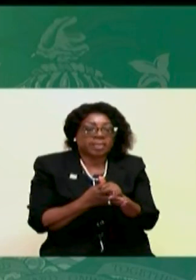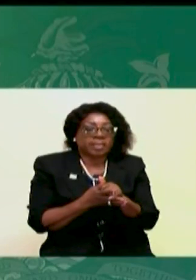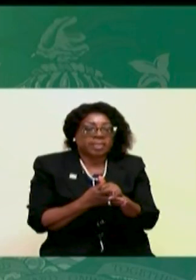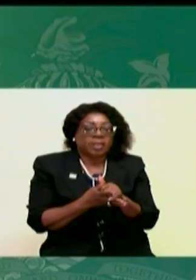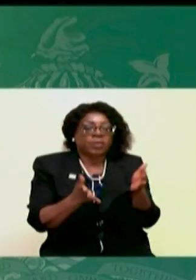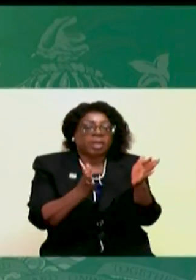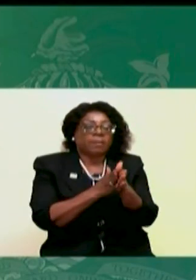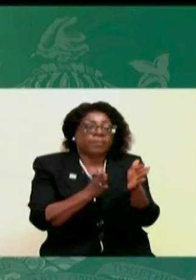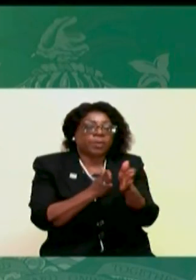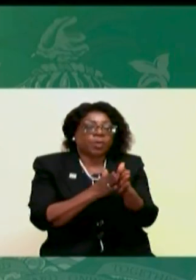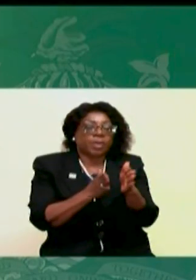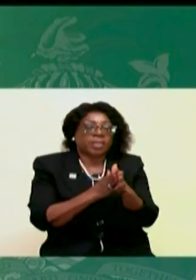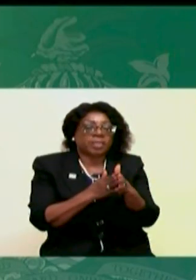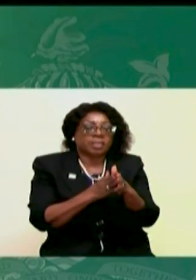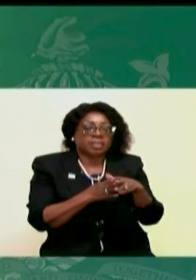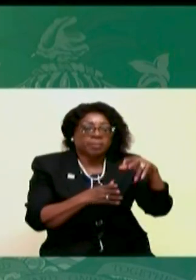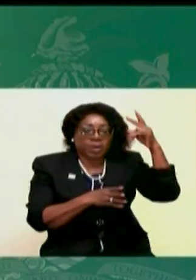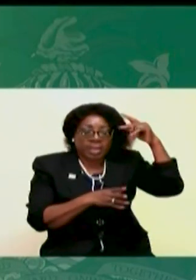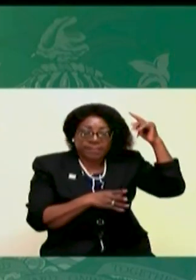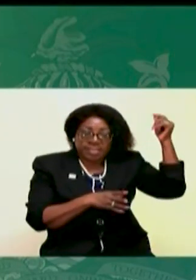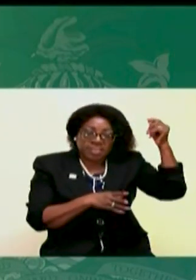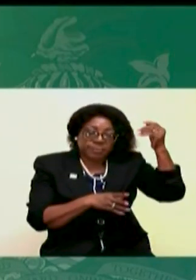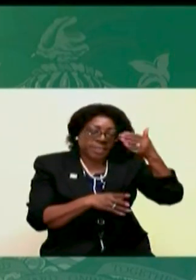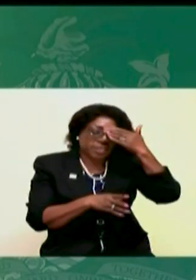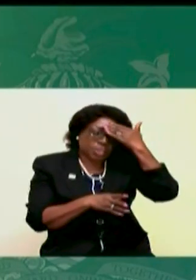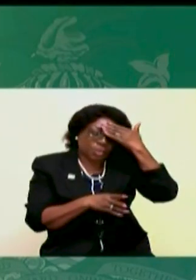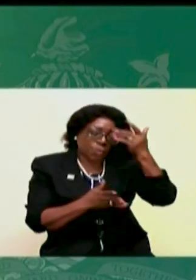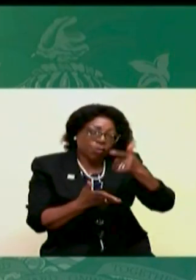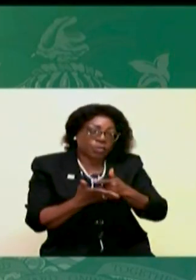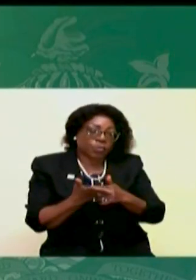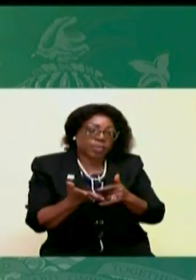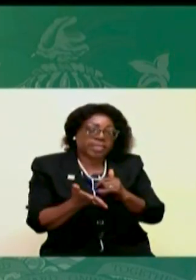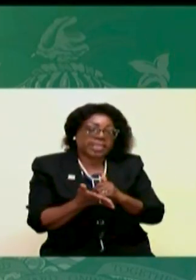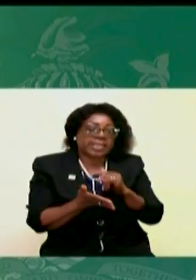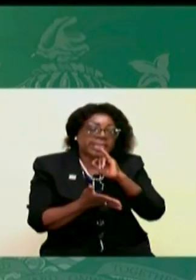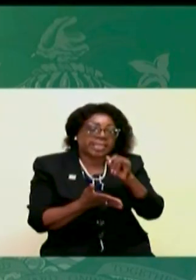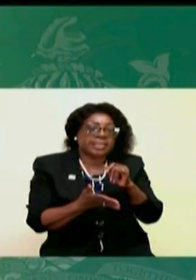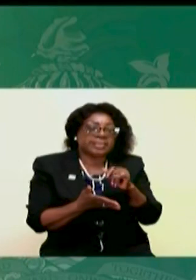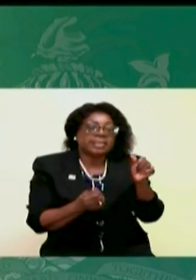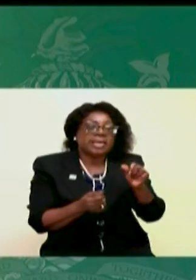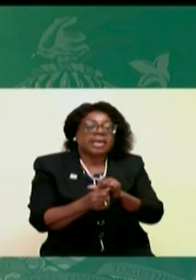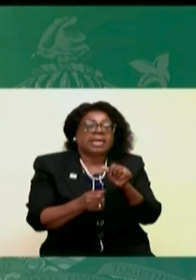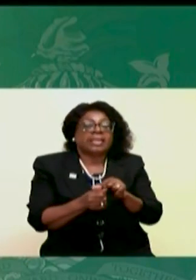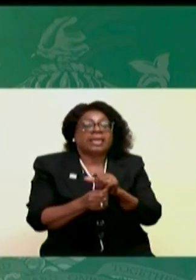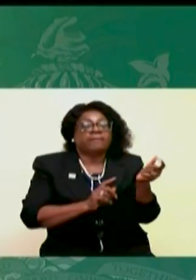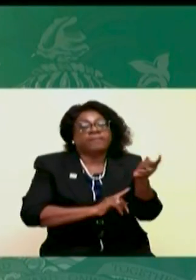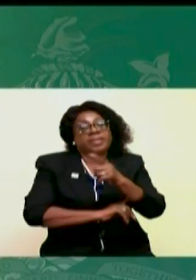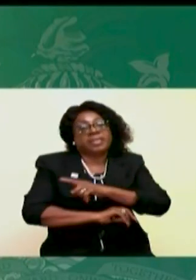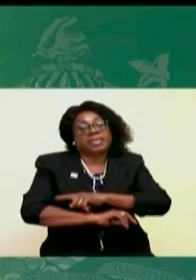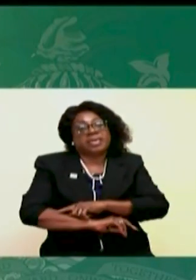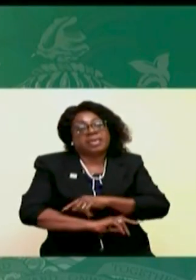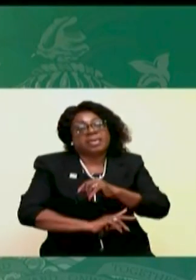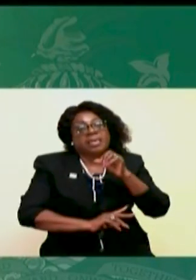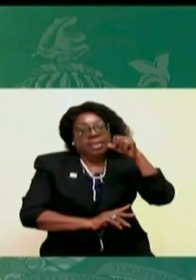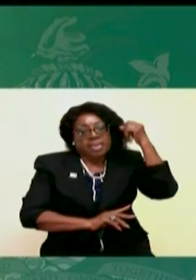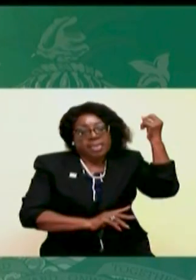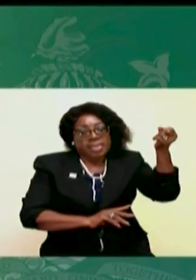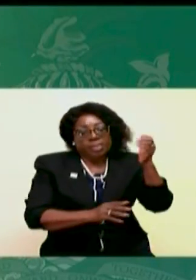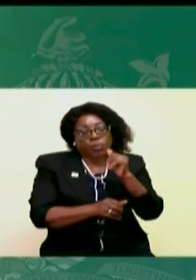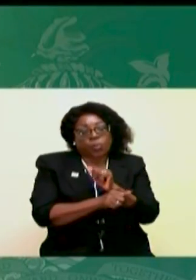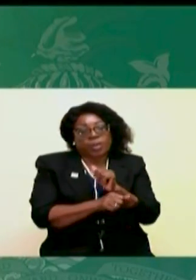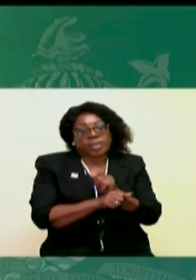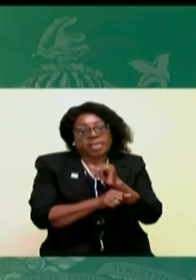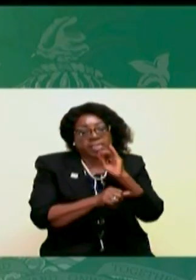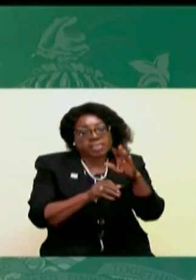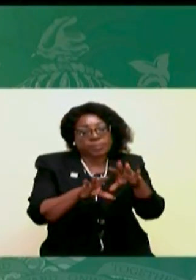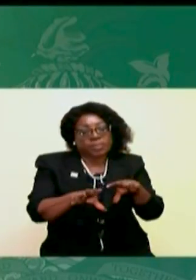understands. He knows what it is. And every day his work is about ensuring that we can take care of the people. But to take care of